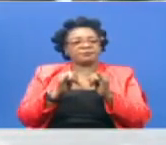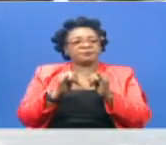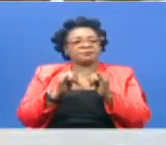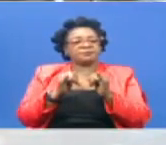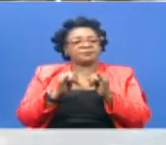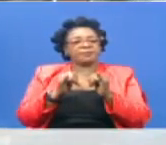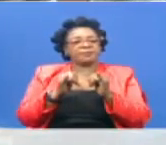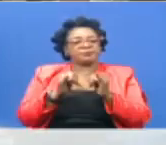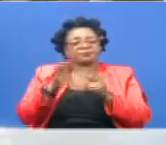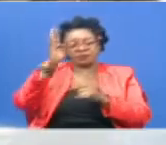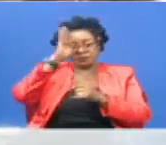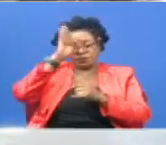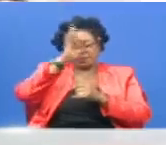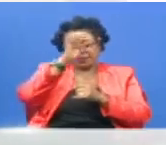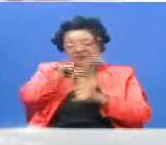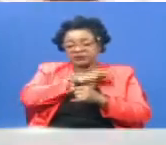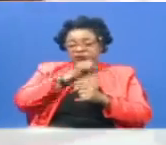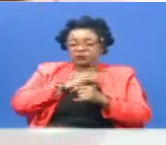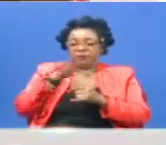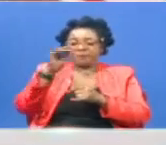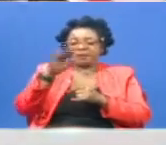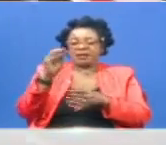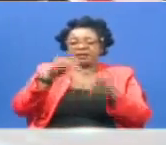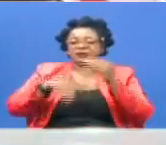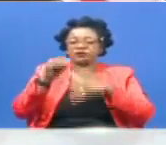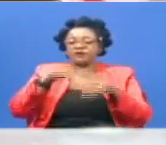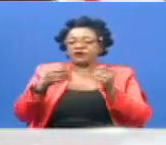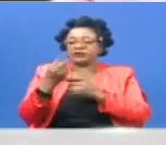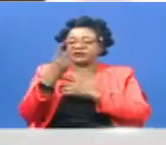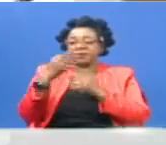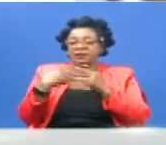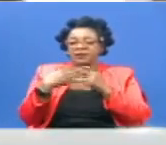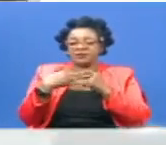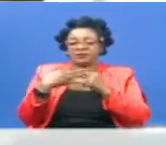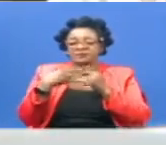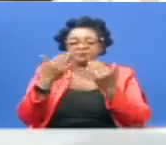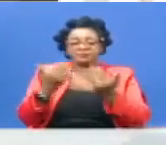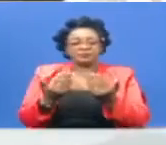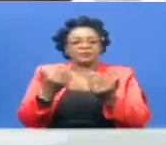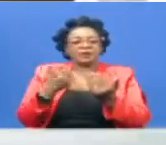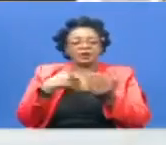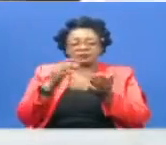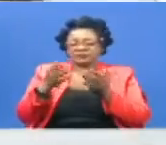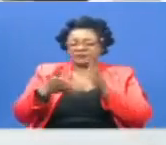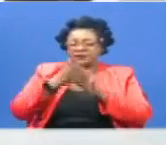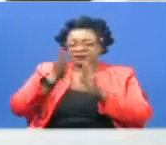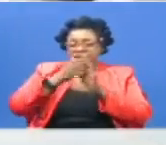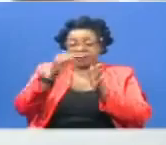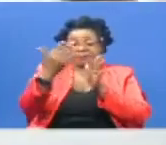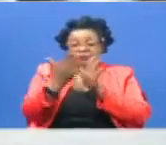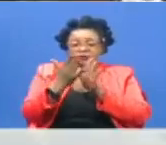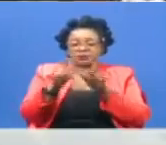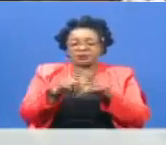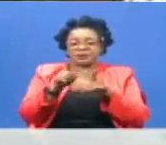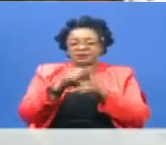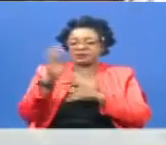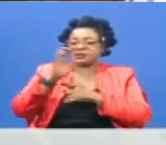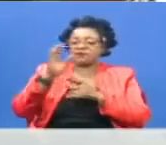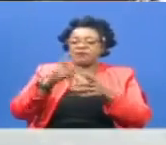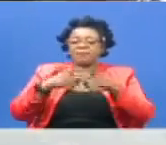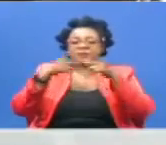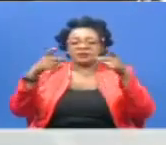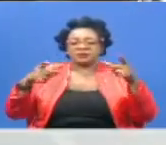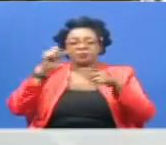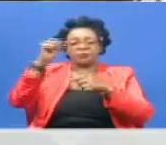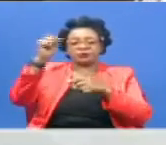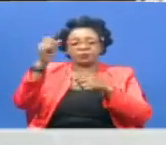The Bungoma senatorial by-election slated for December 8th is fast approaching as candidates from major political parties